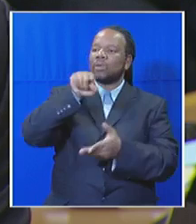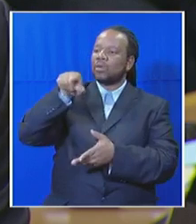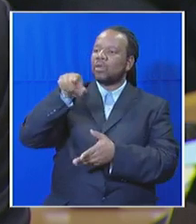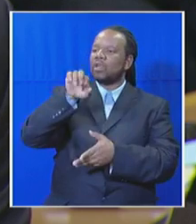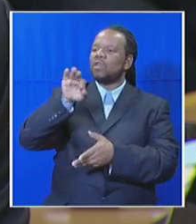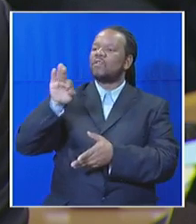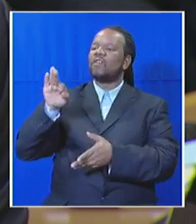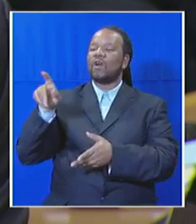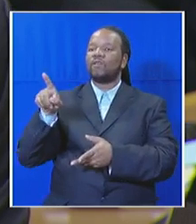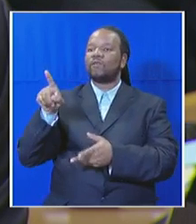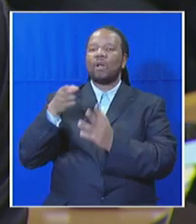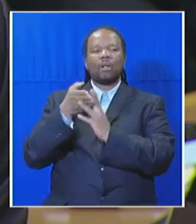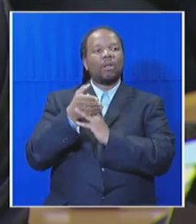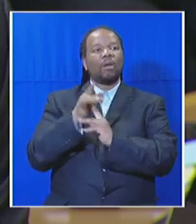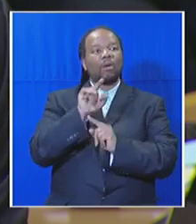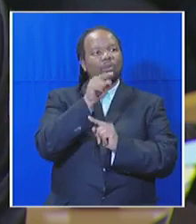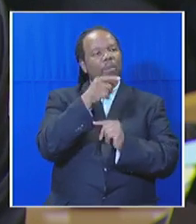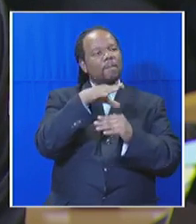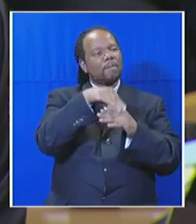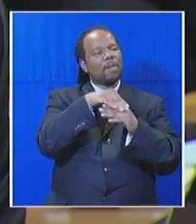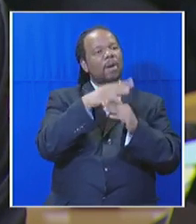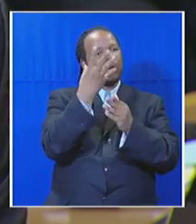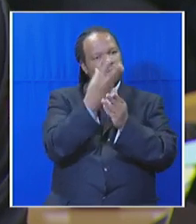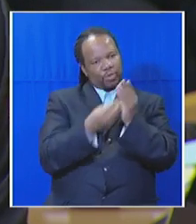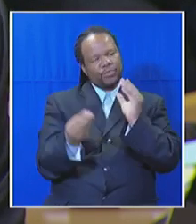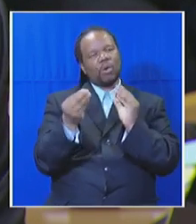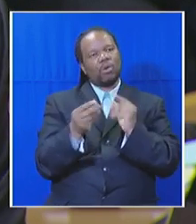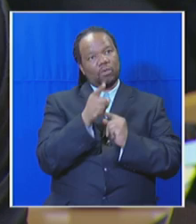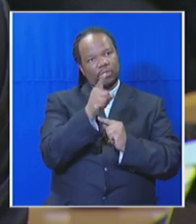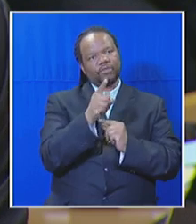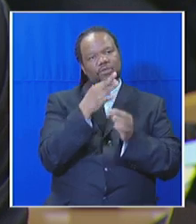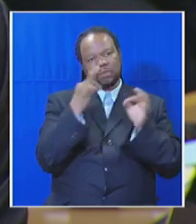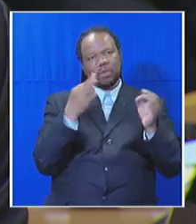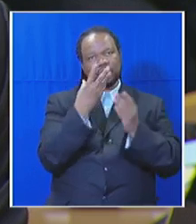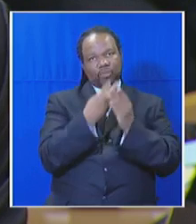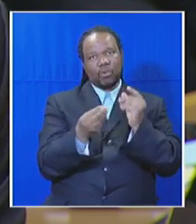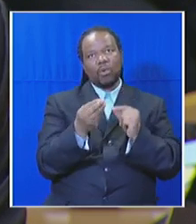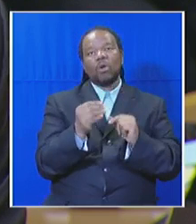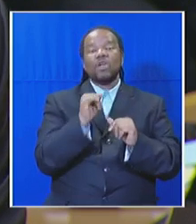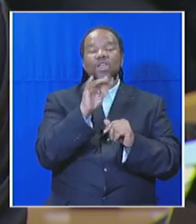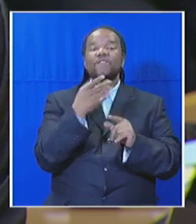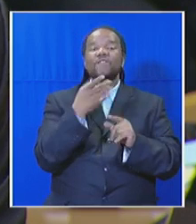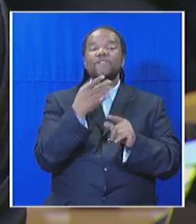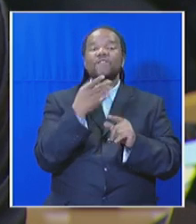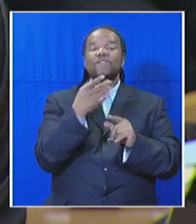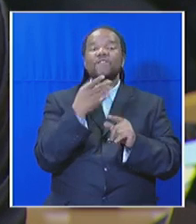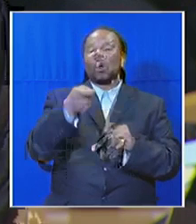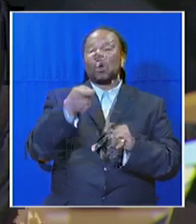he withdraws now, and if he refuses to withdraw, we ask you to make a